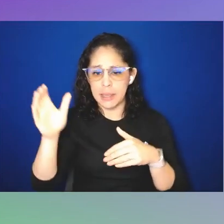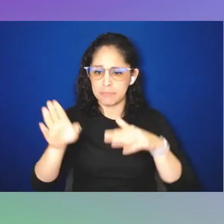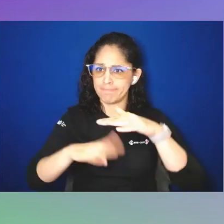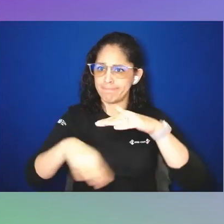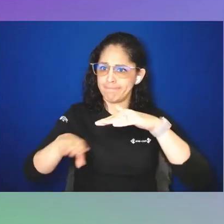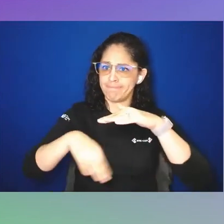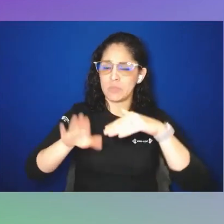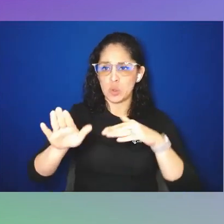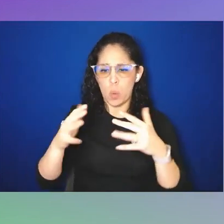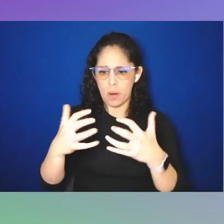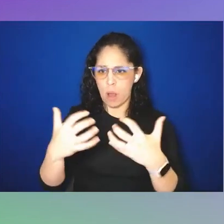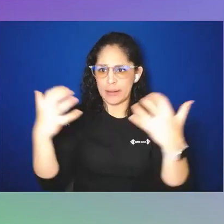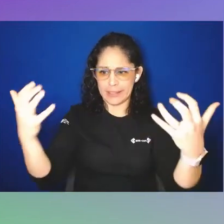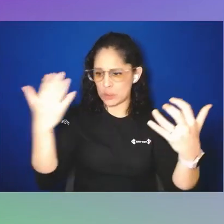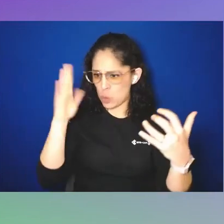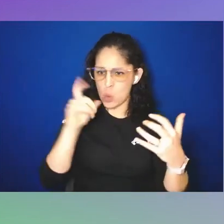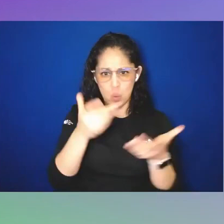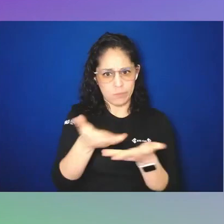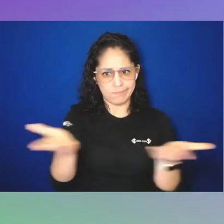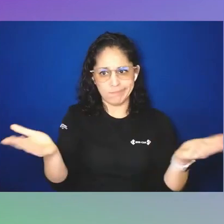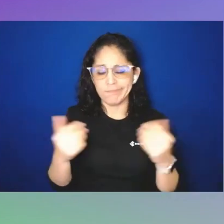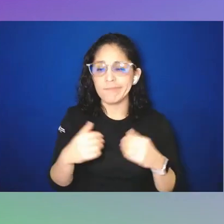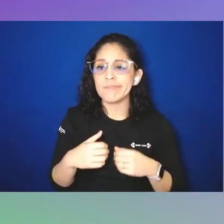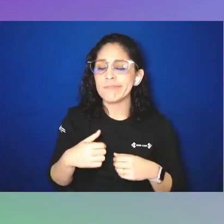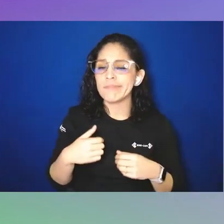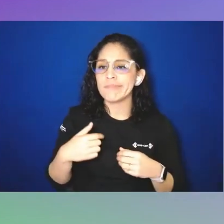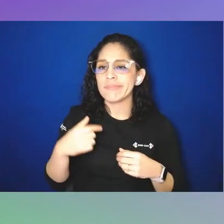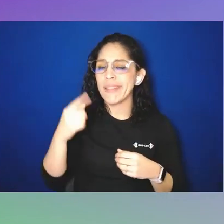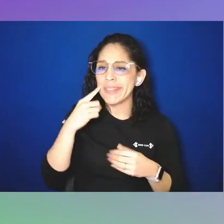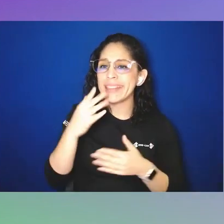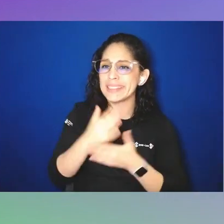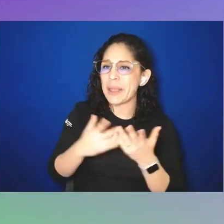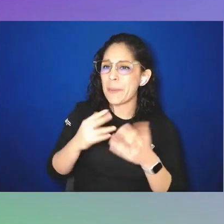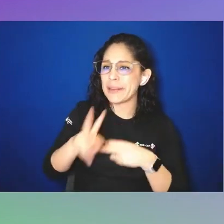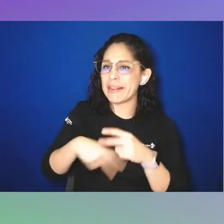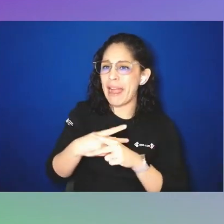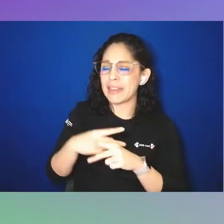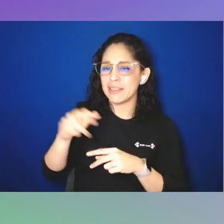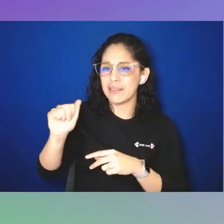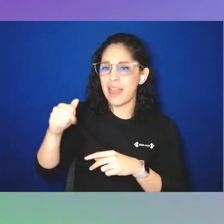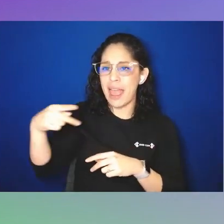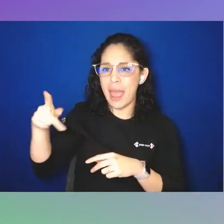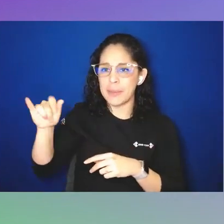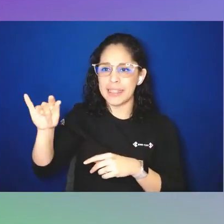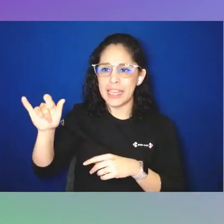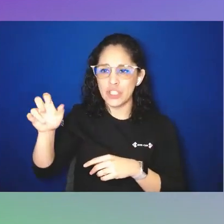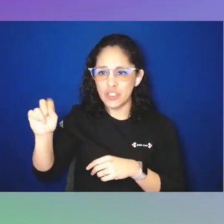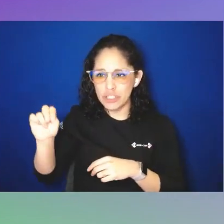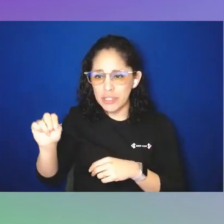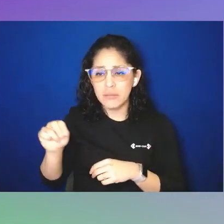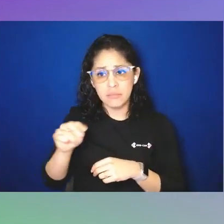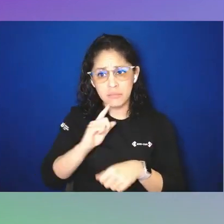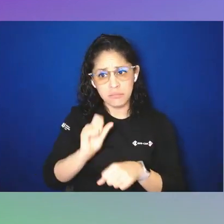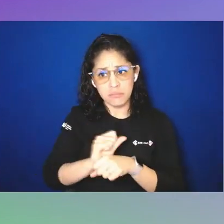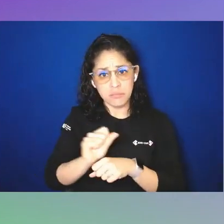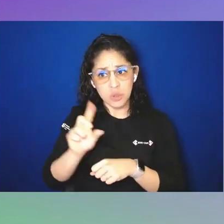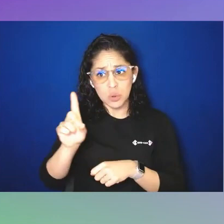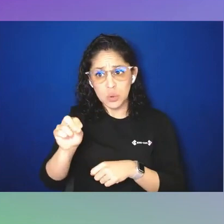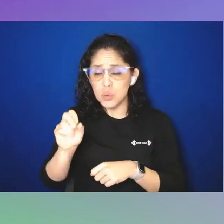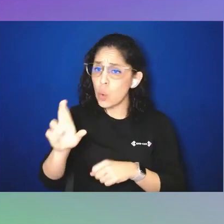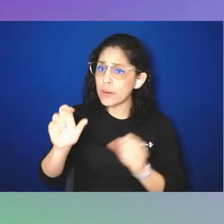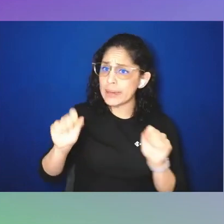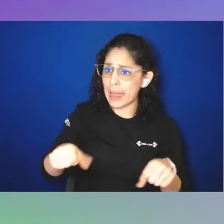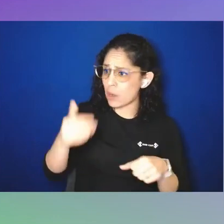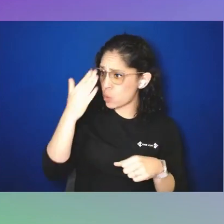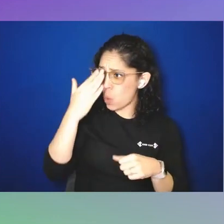is unknowable in general. I think there are some kinds of applications where you do or can know your